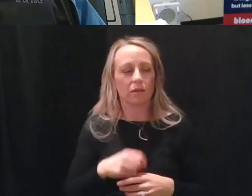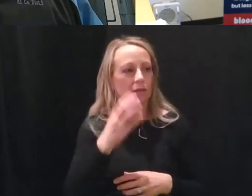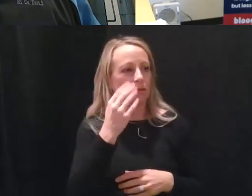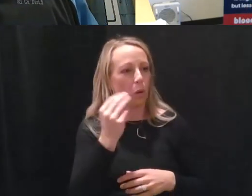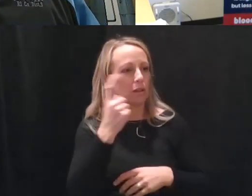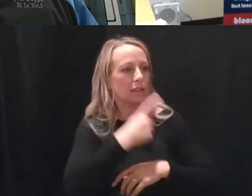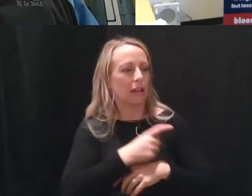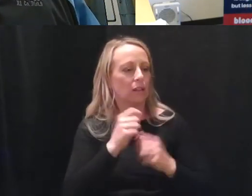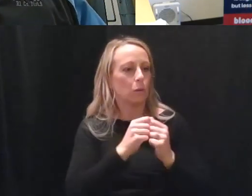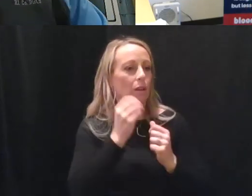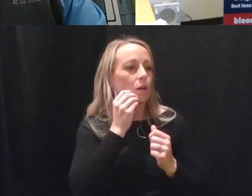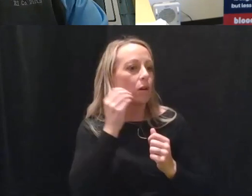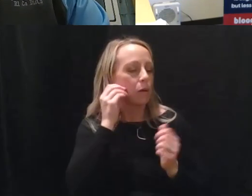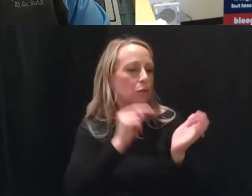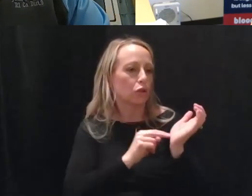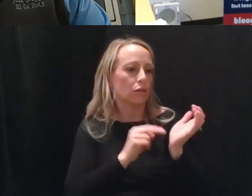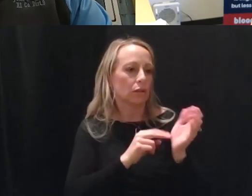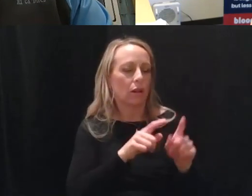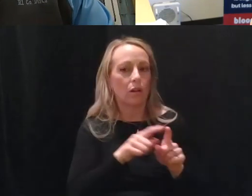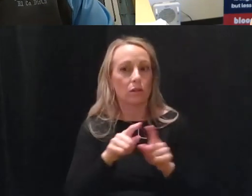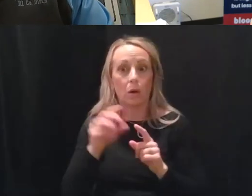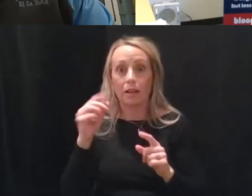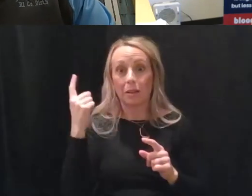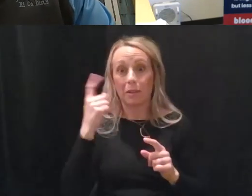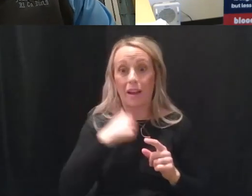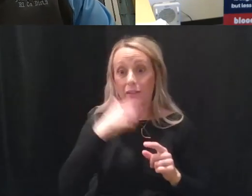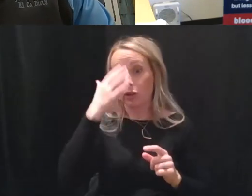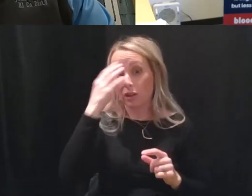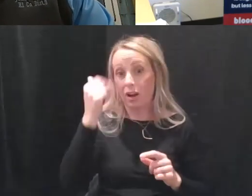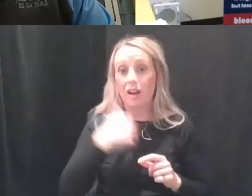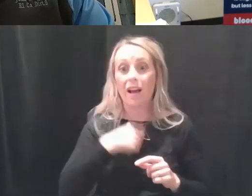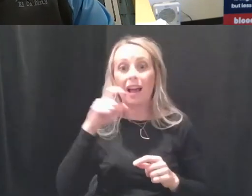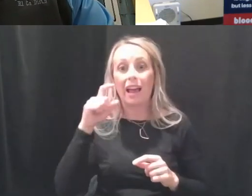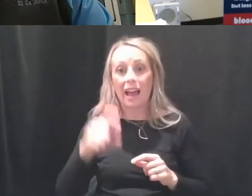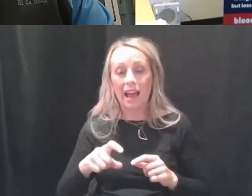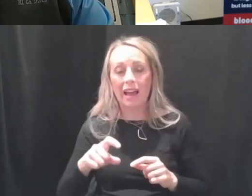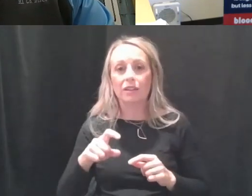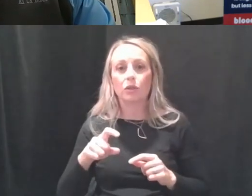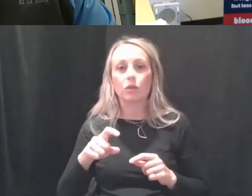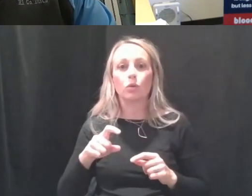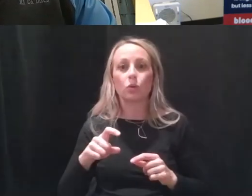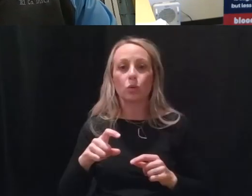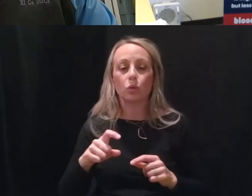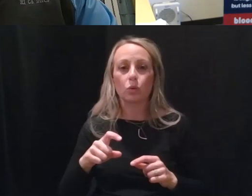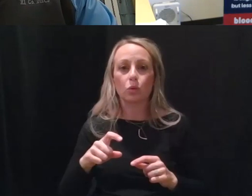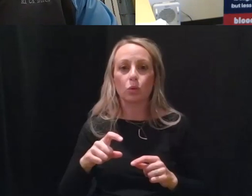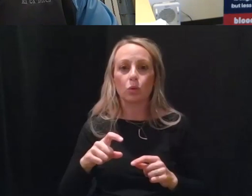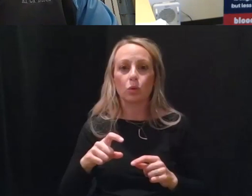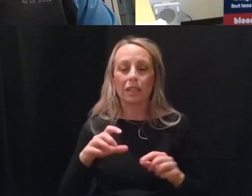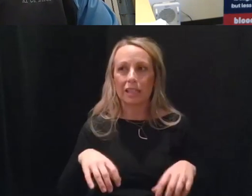home nursing too. And then, oh, something I forgot. I had to take it took me 4 tests